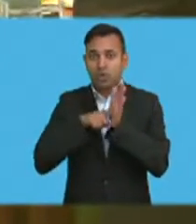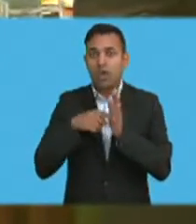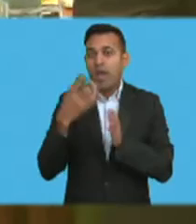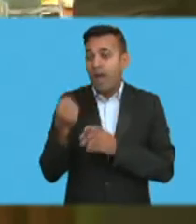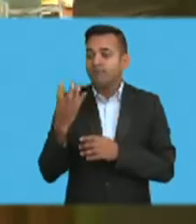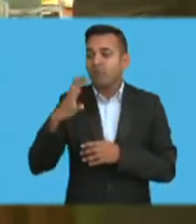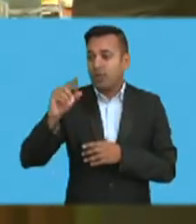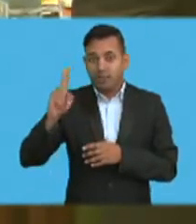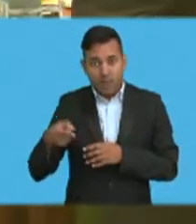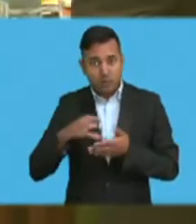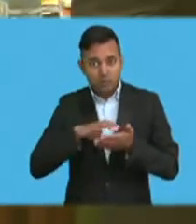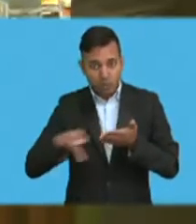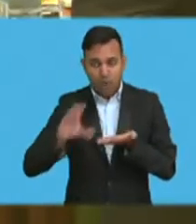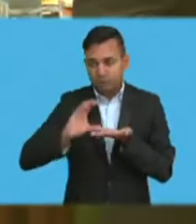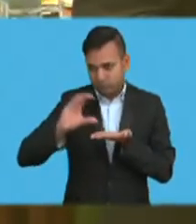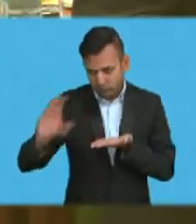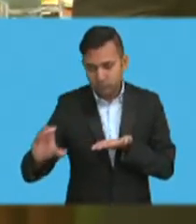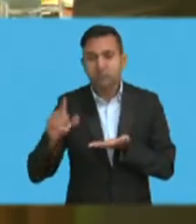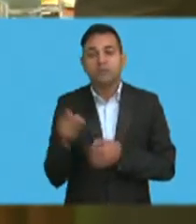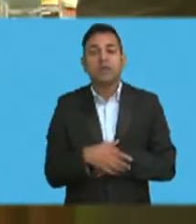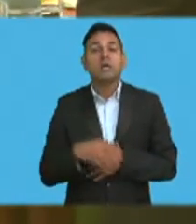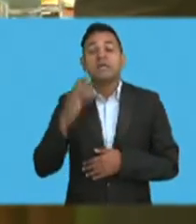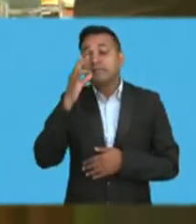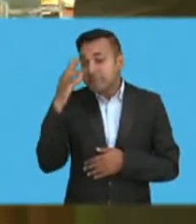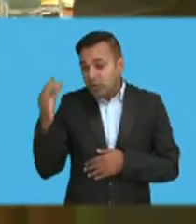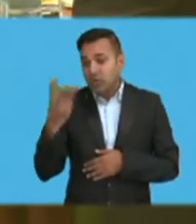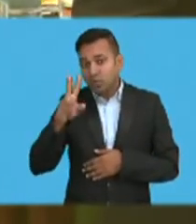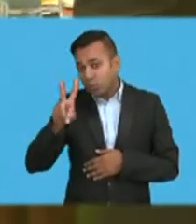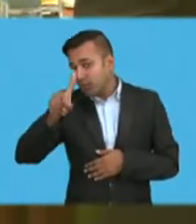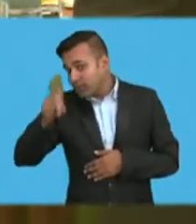Sungotoka was given $32,000. Nausori was given $80,000,